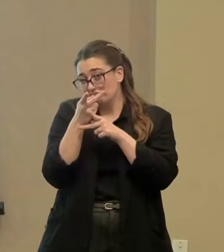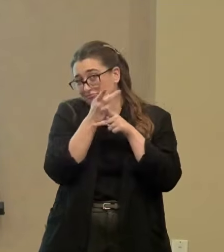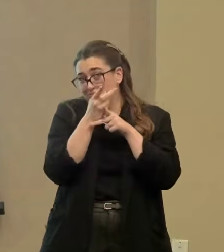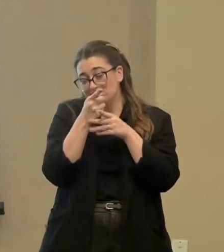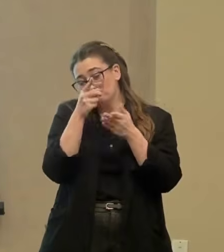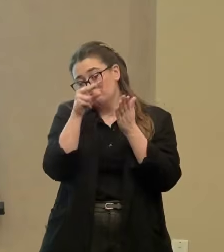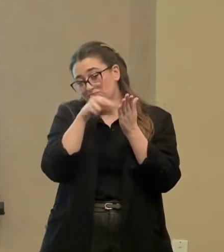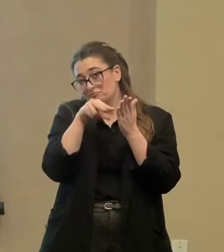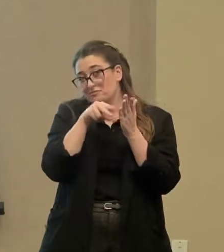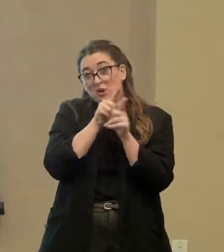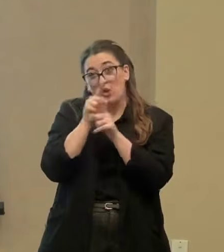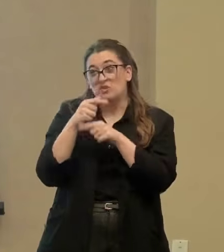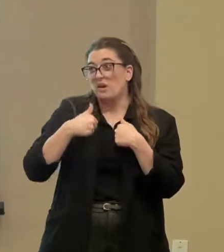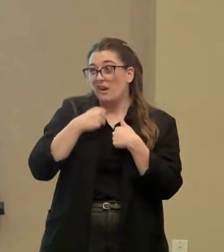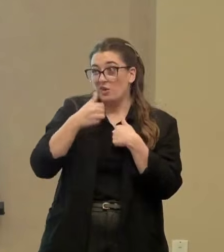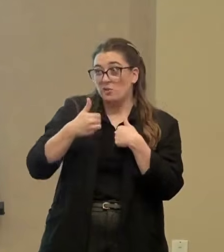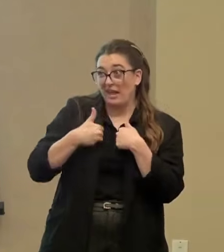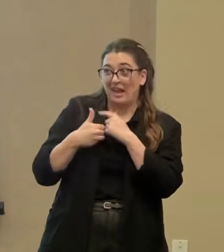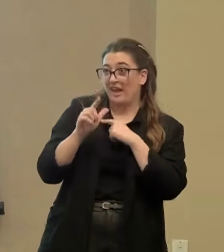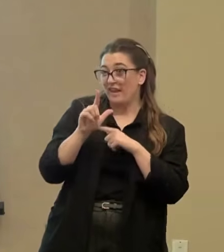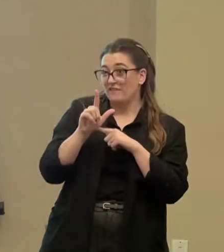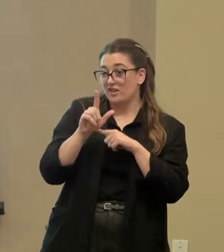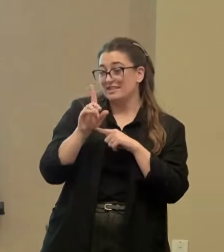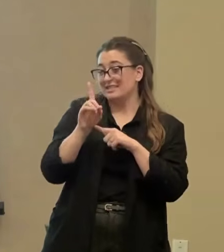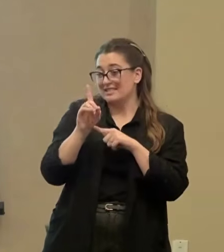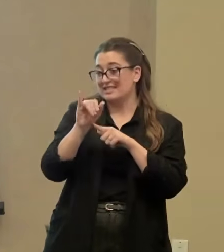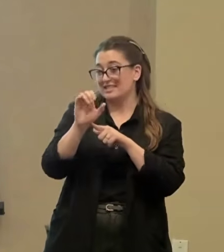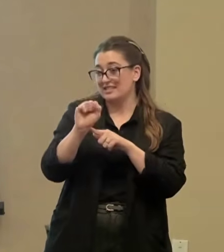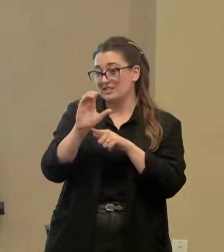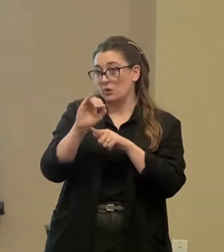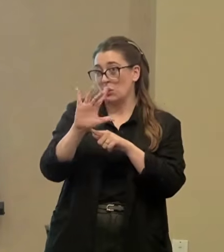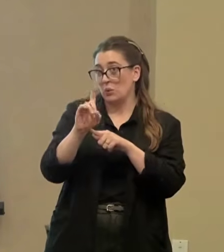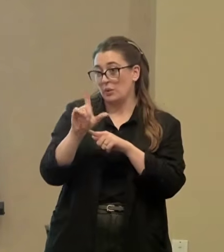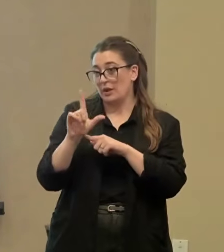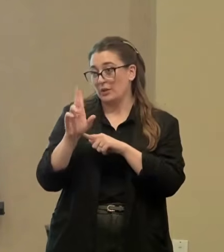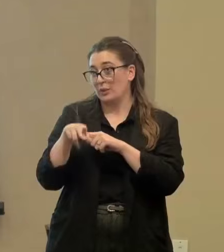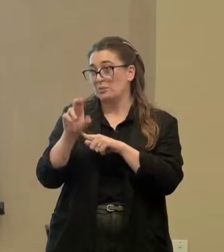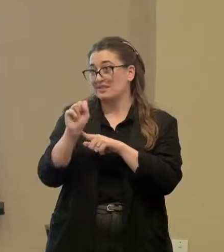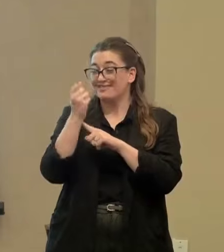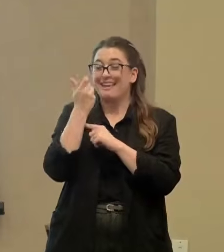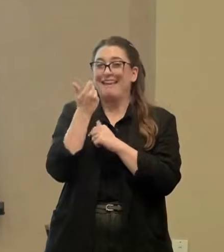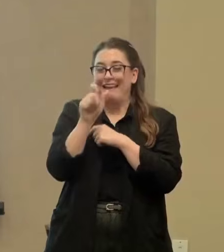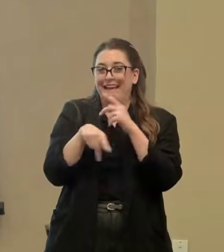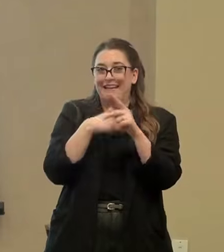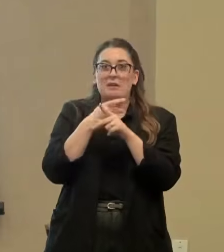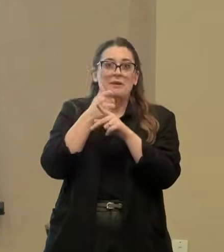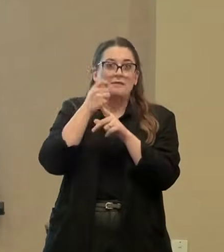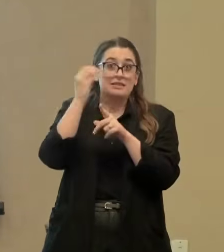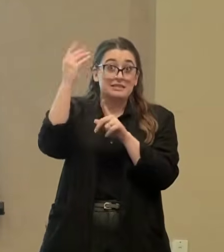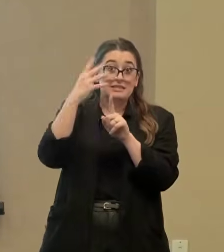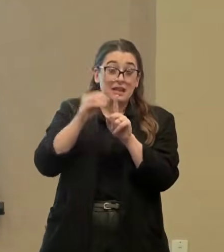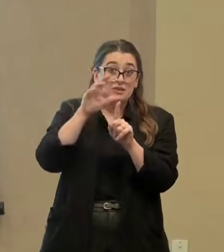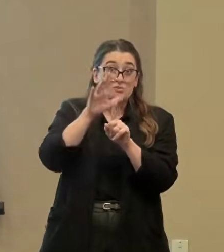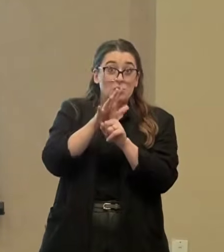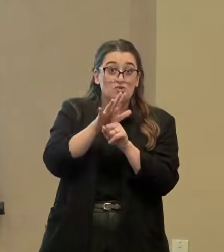would imagine that any bit of sun exposure is going to be triggering. So I would never say leave